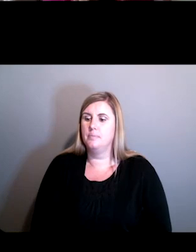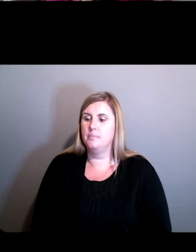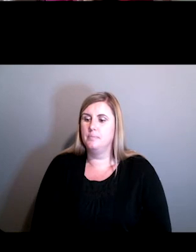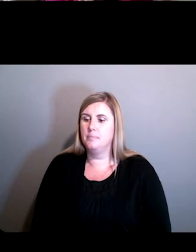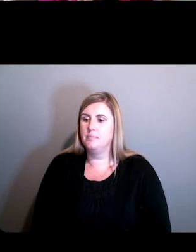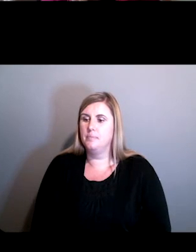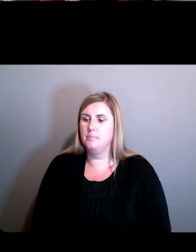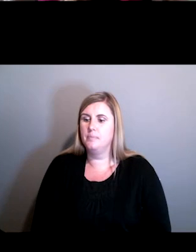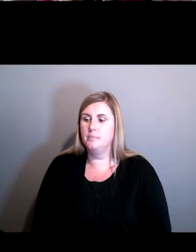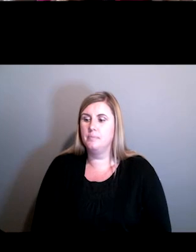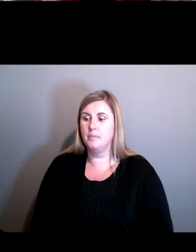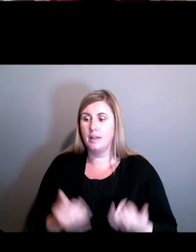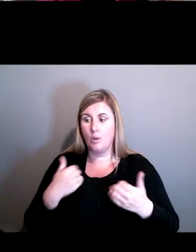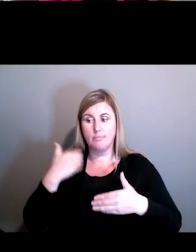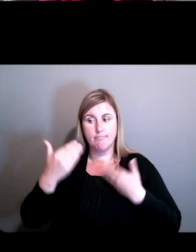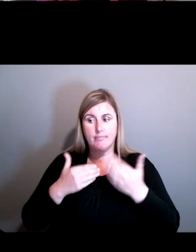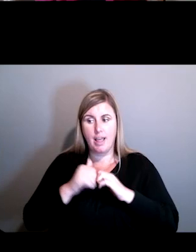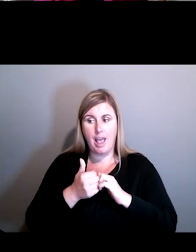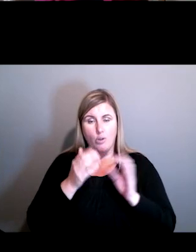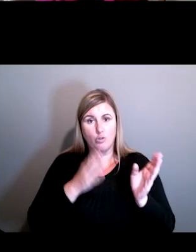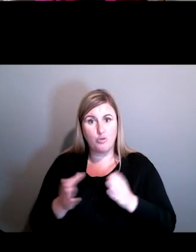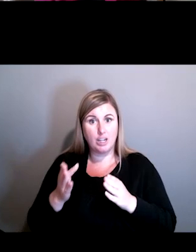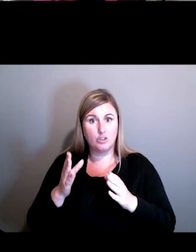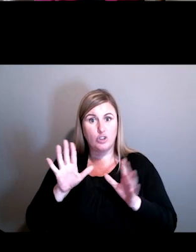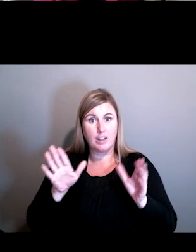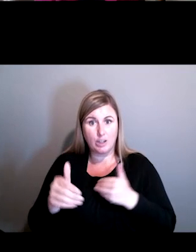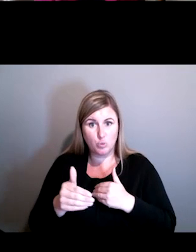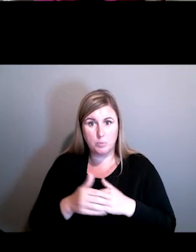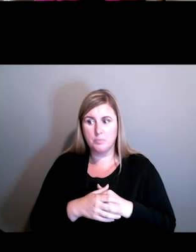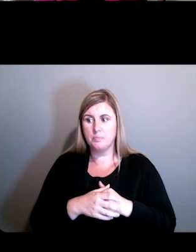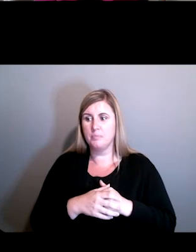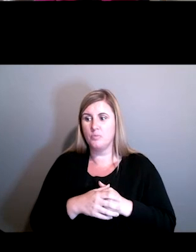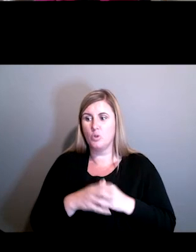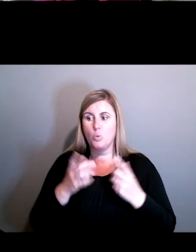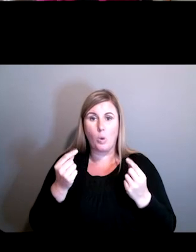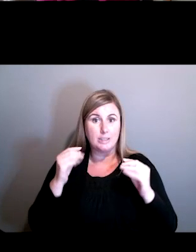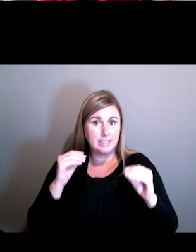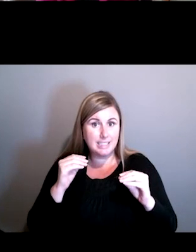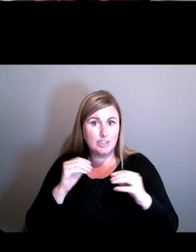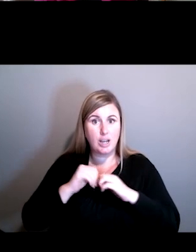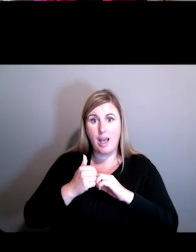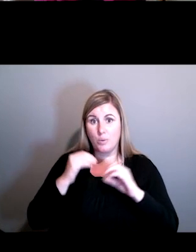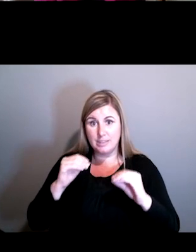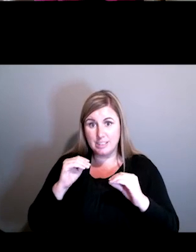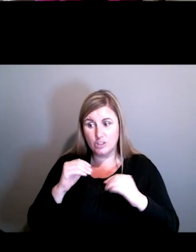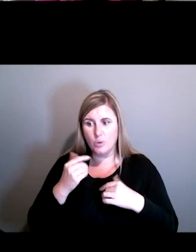Now that we've gone through how to arrange your classroom, what to teach and how to teach, now we're going to look at some IEP and behavior